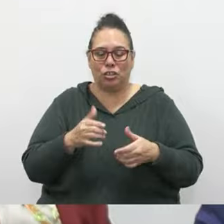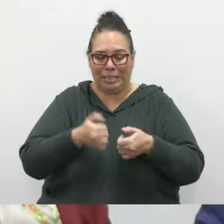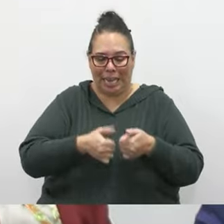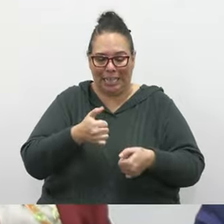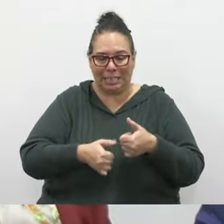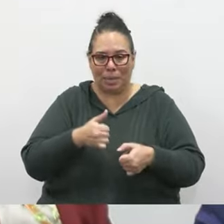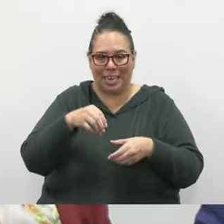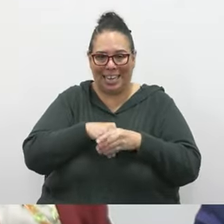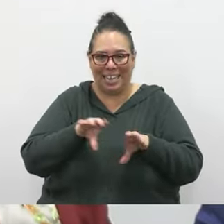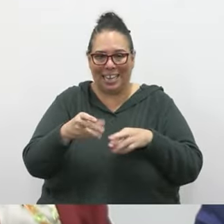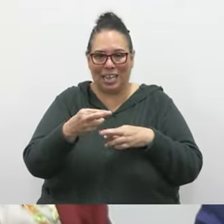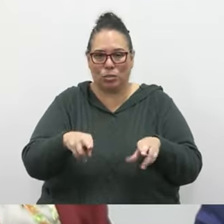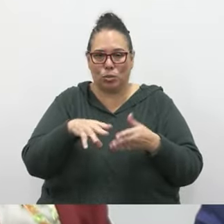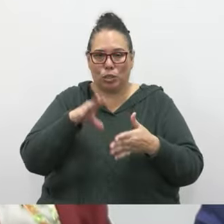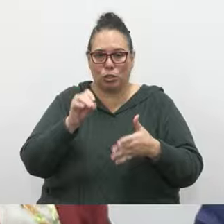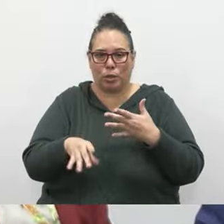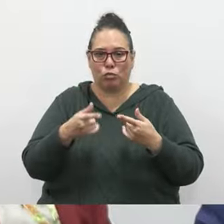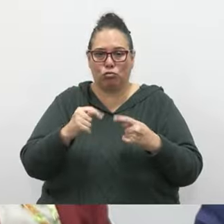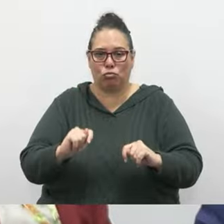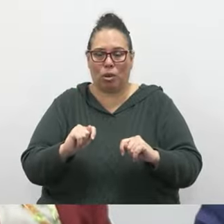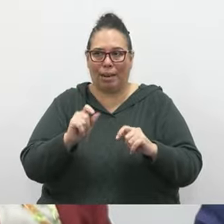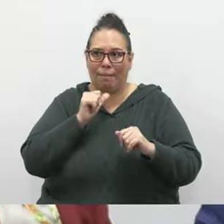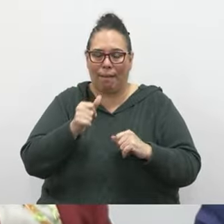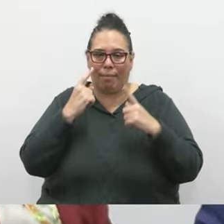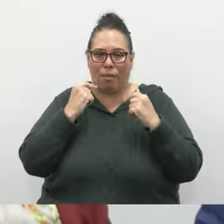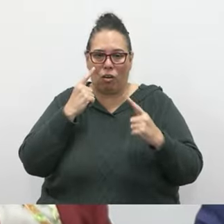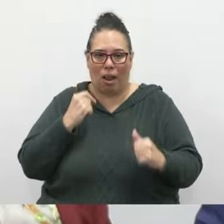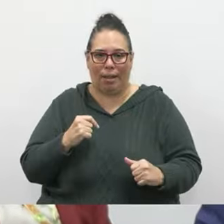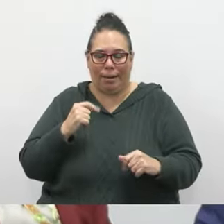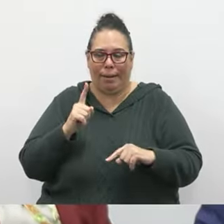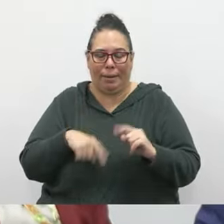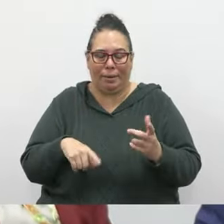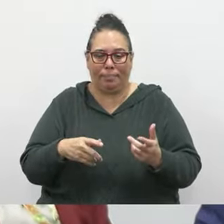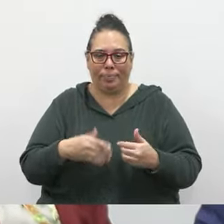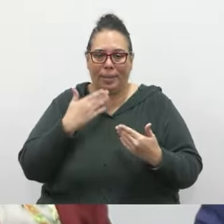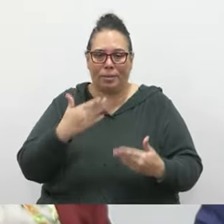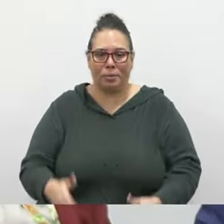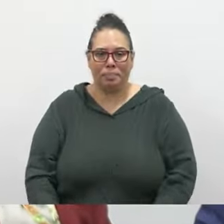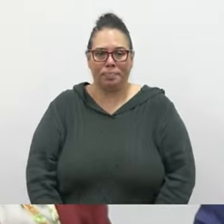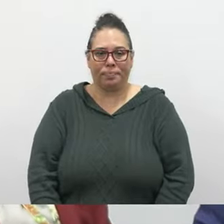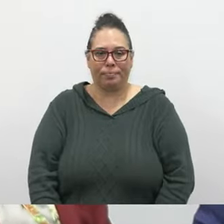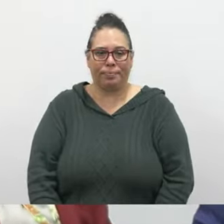were in their classrooms with students trying to keep it together, and they barely could. Thank you.